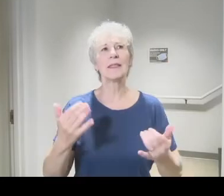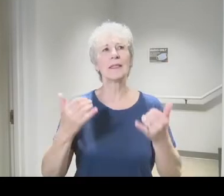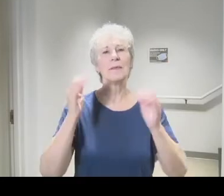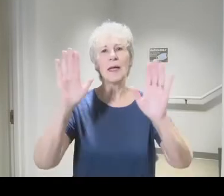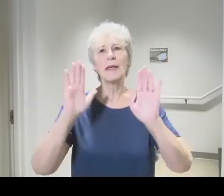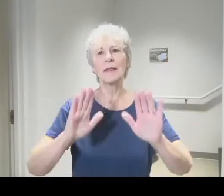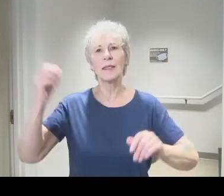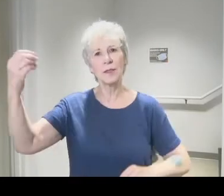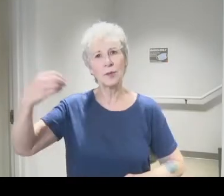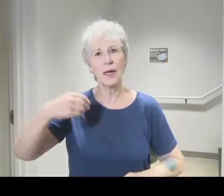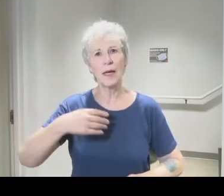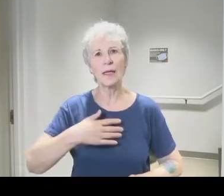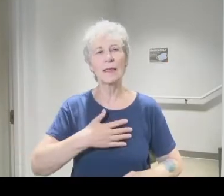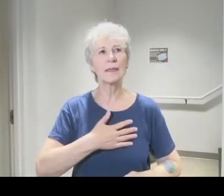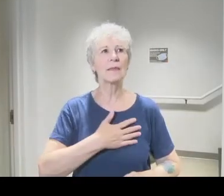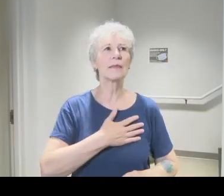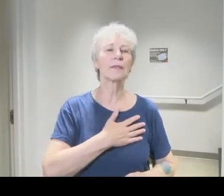This is amazing